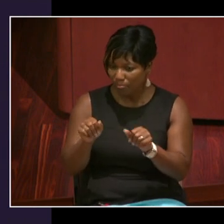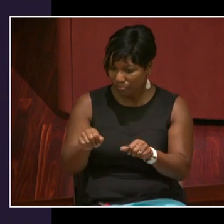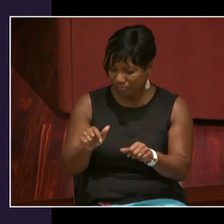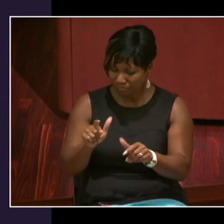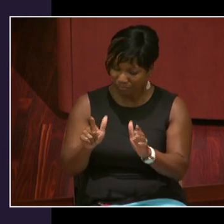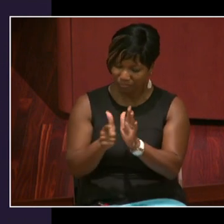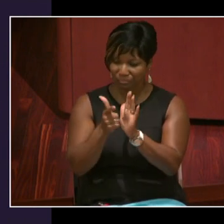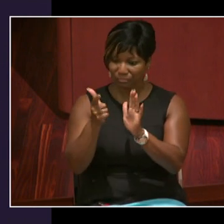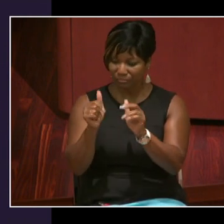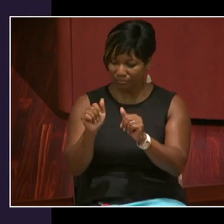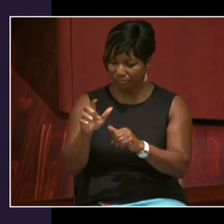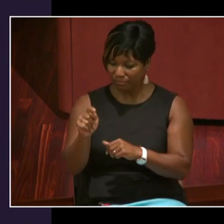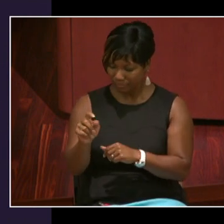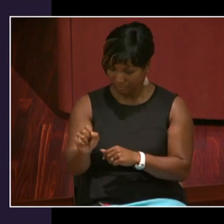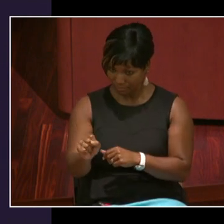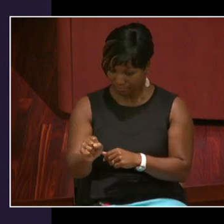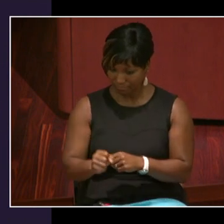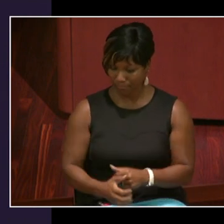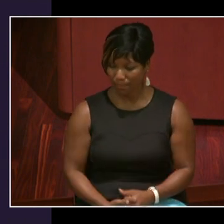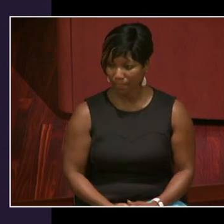illegal acts.